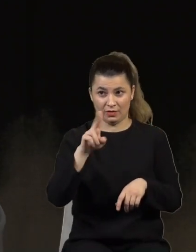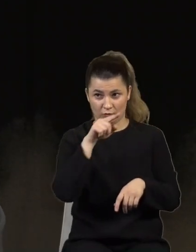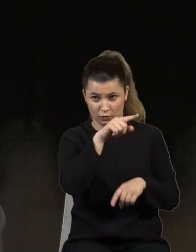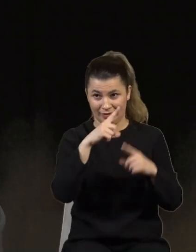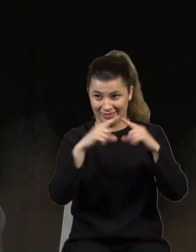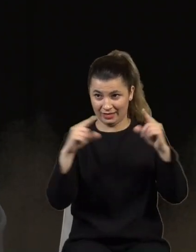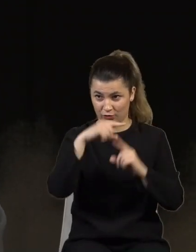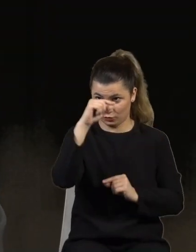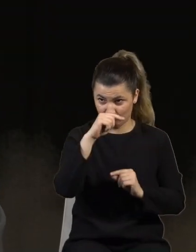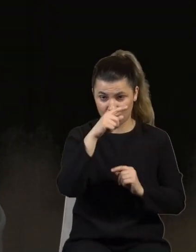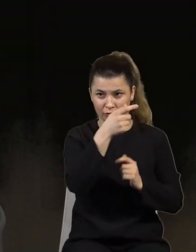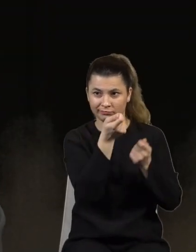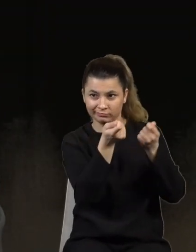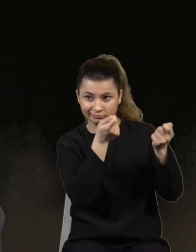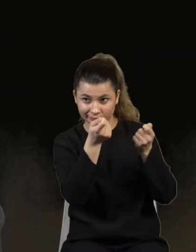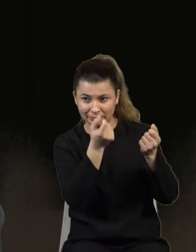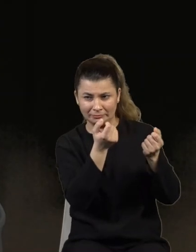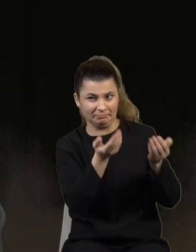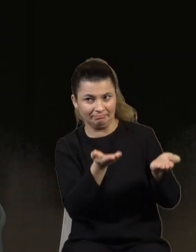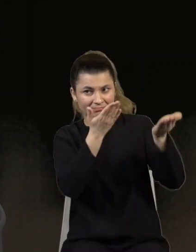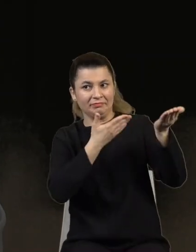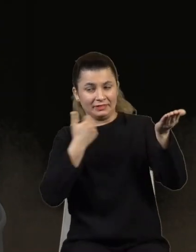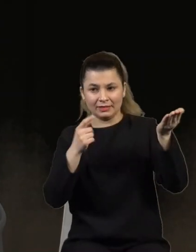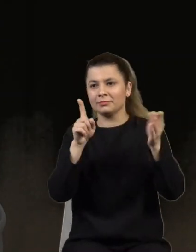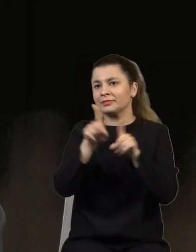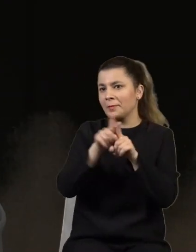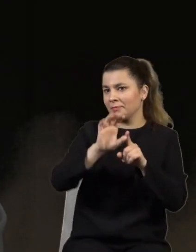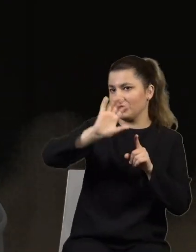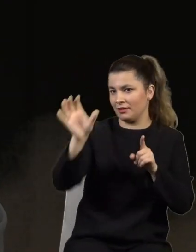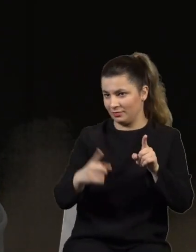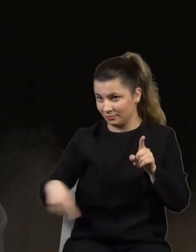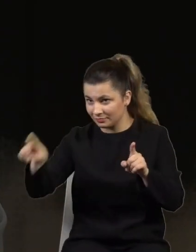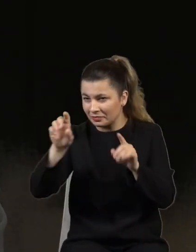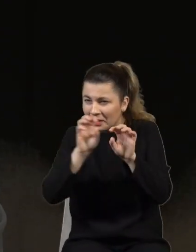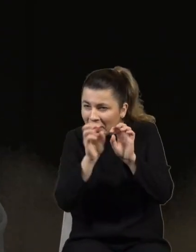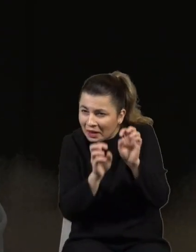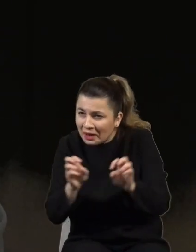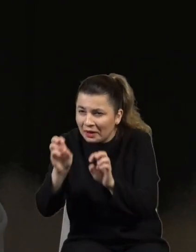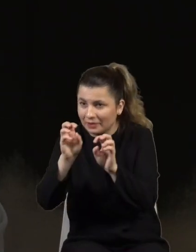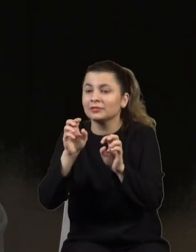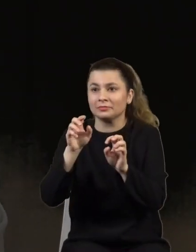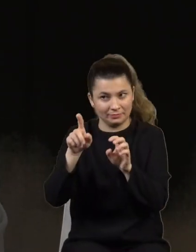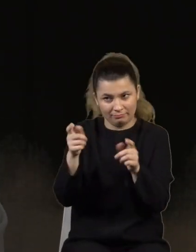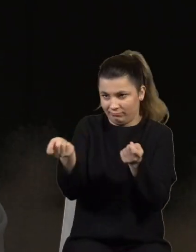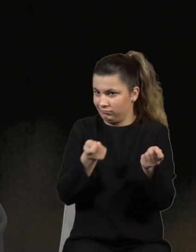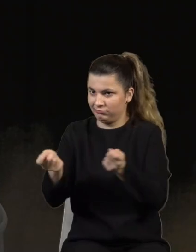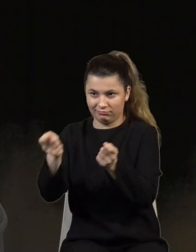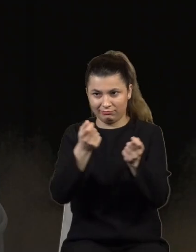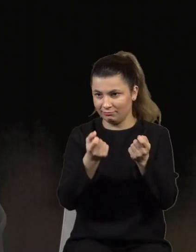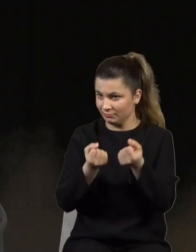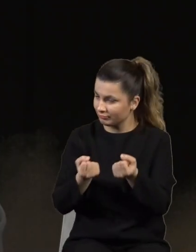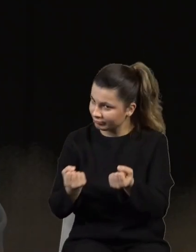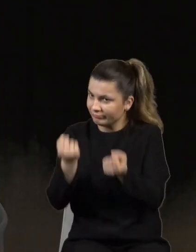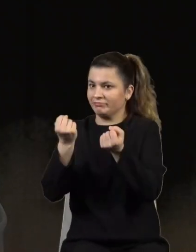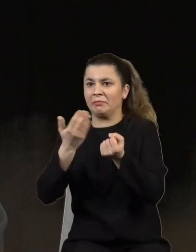and local levels. Why not to include dual-use